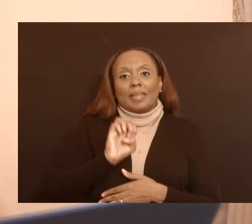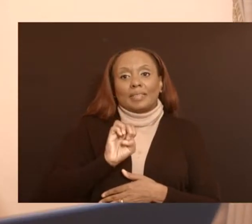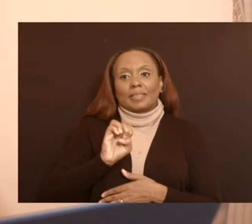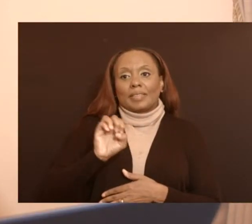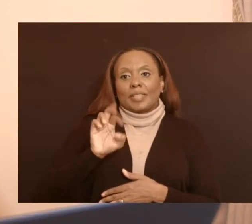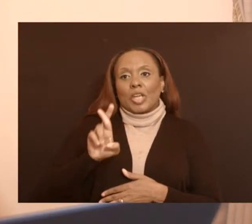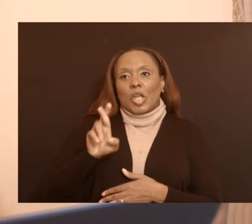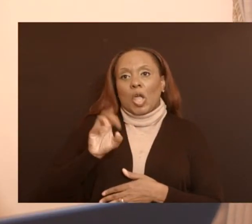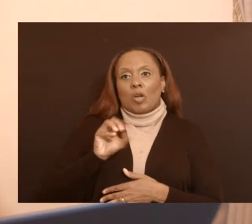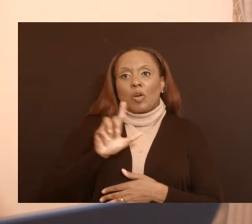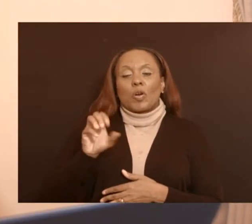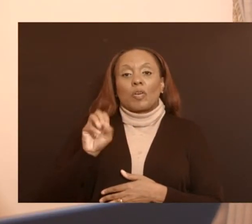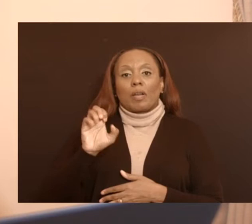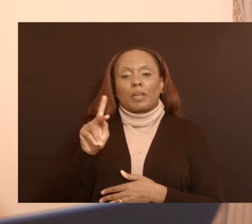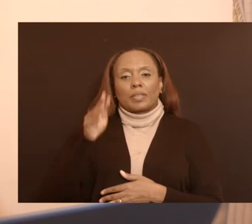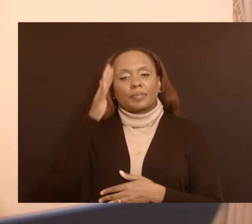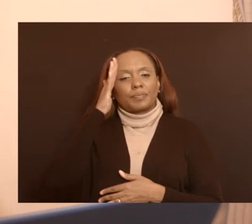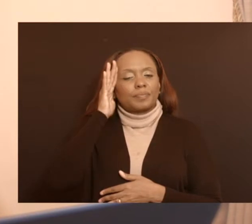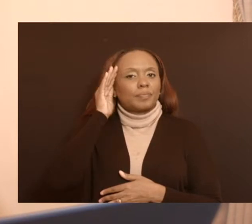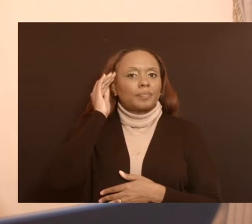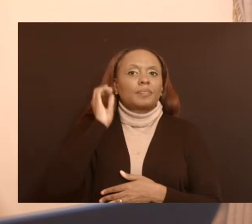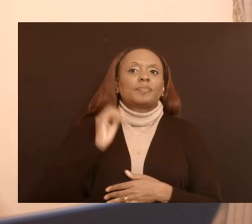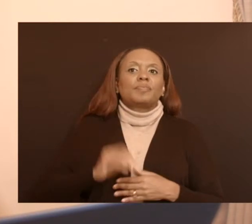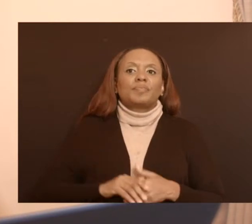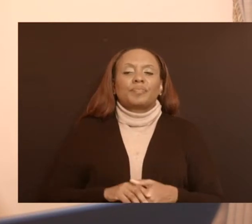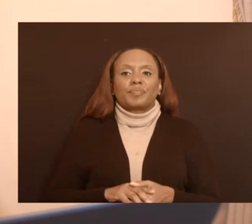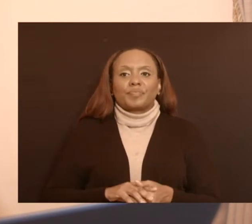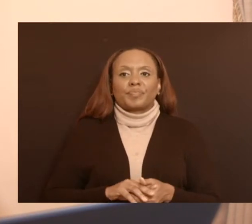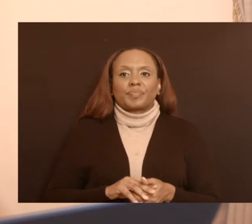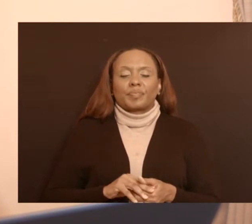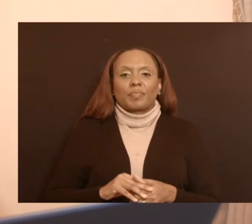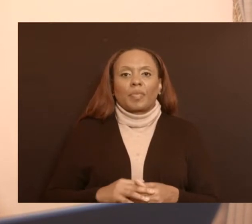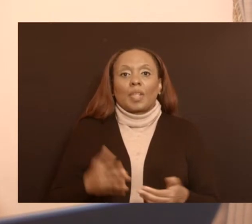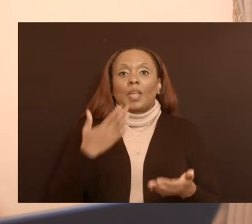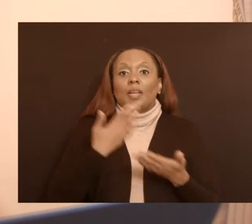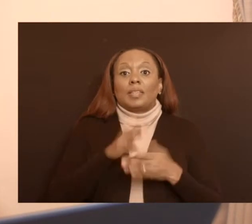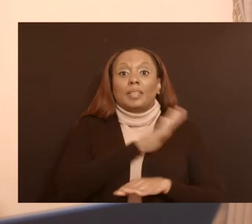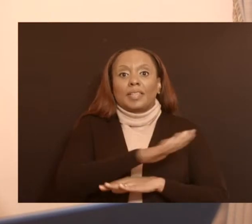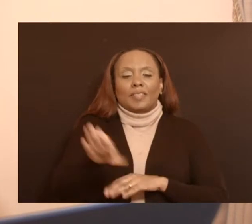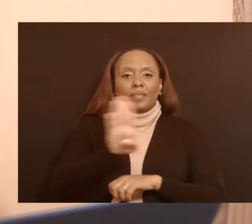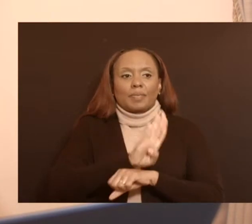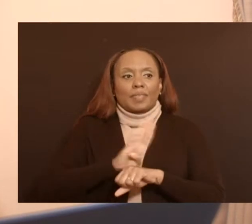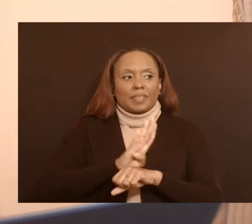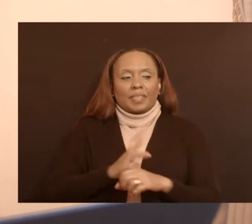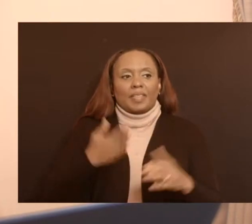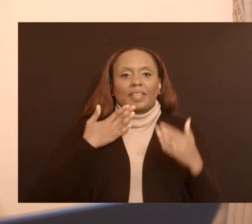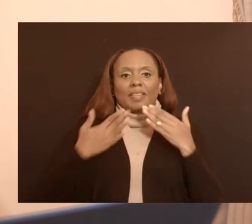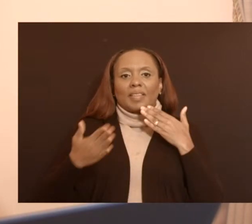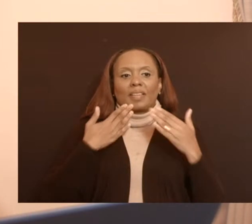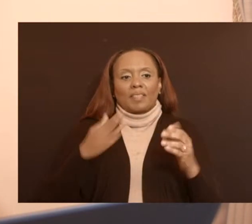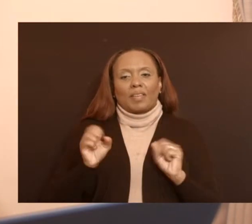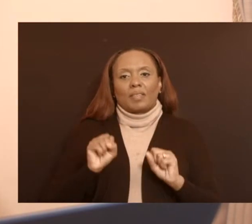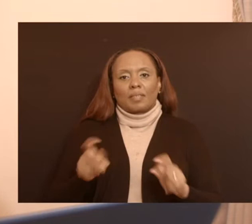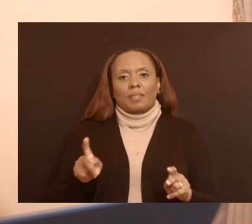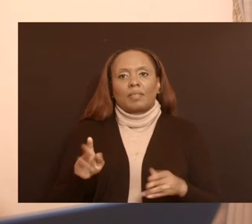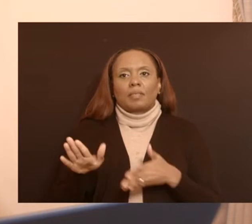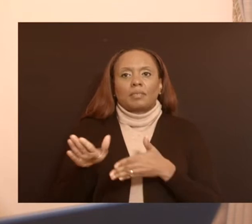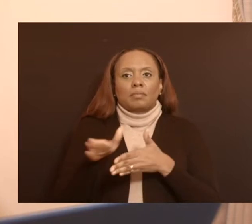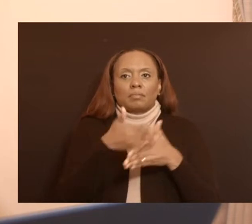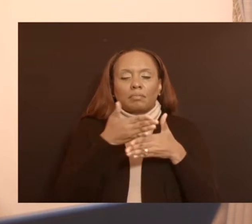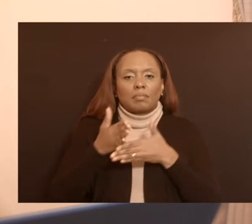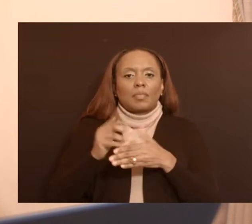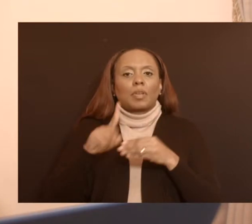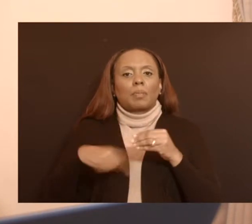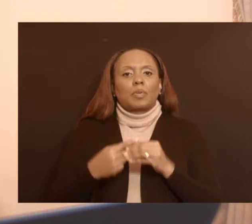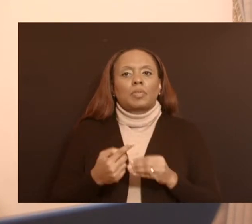Good evening, Barbados, and thank you for this opportunity to tell you a little bit about the 2 clusters that